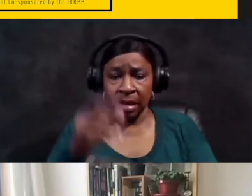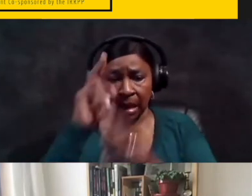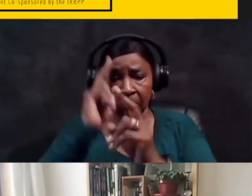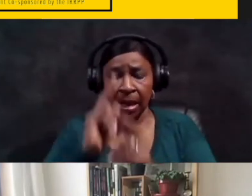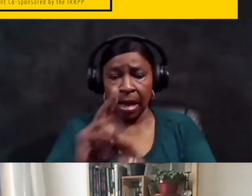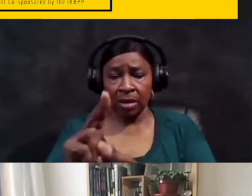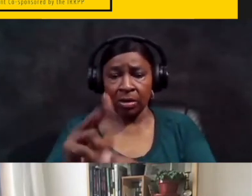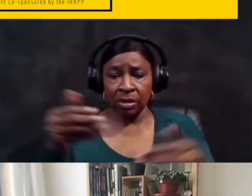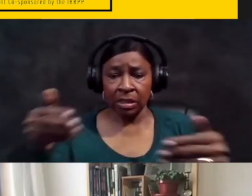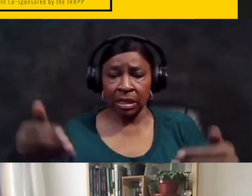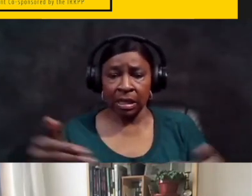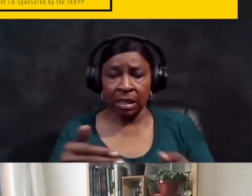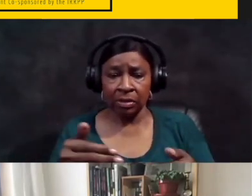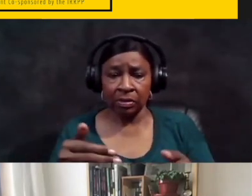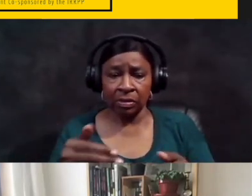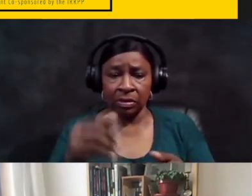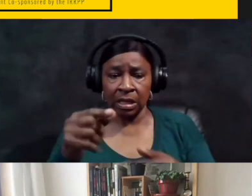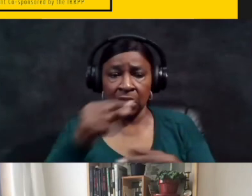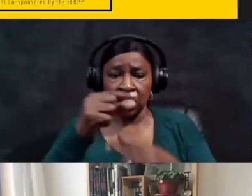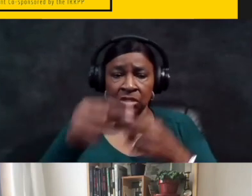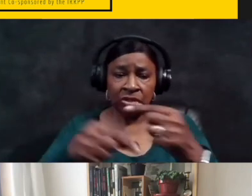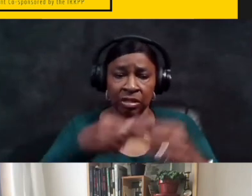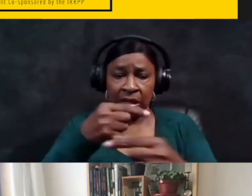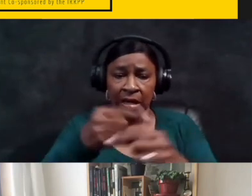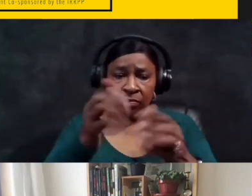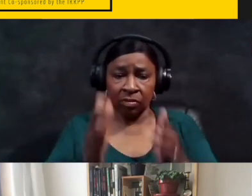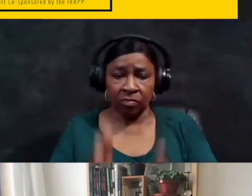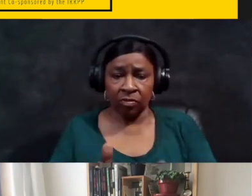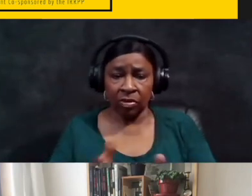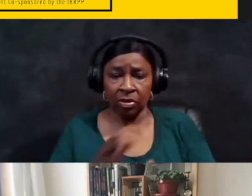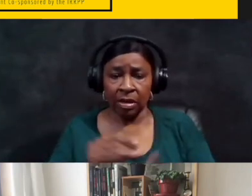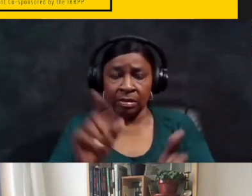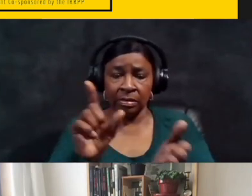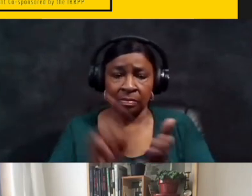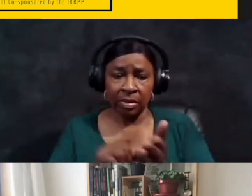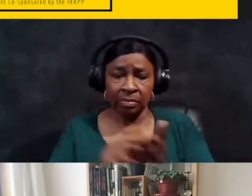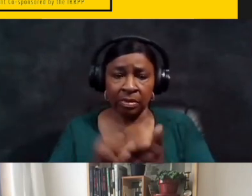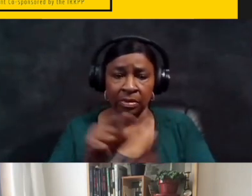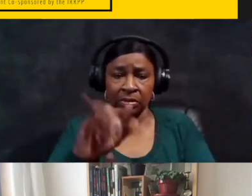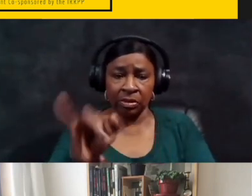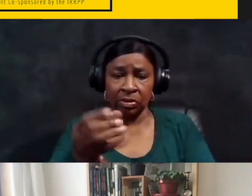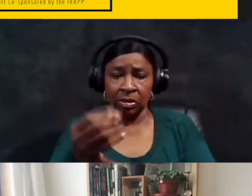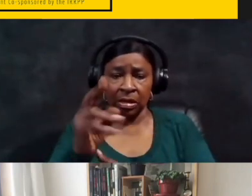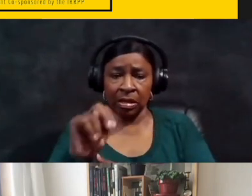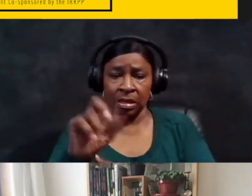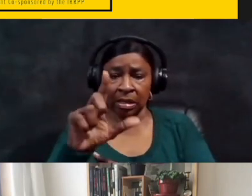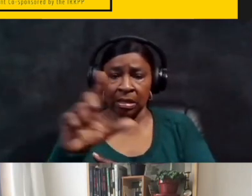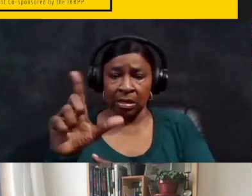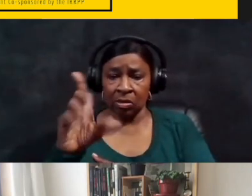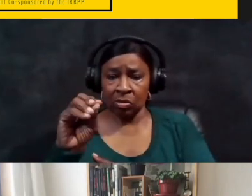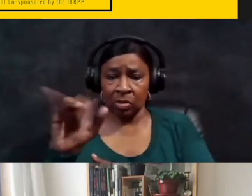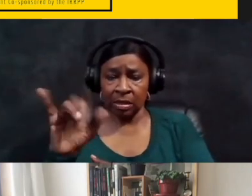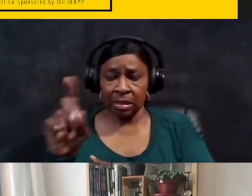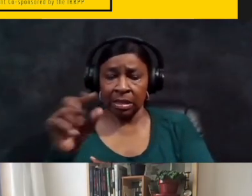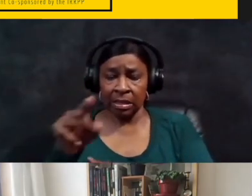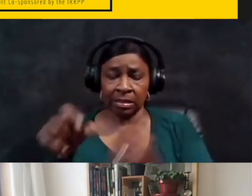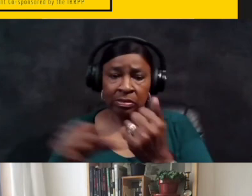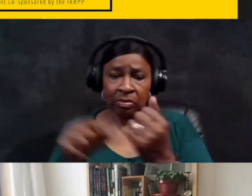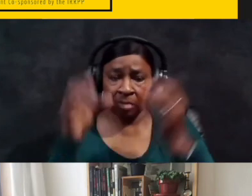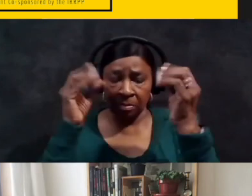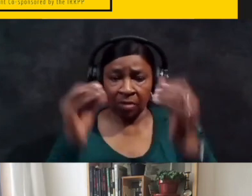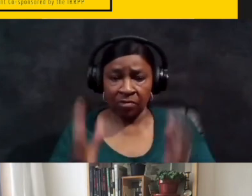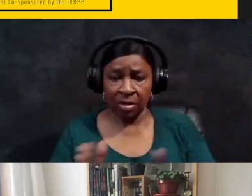the feminist geographer and abolitionist Jenna Loyd, who's an associate professor of geography at the University